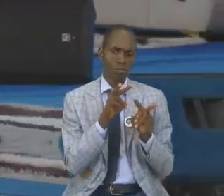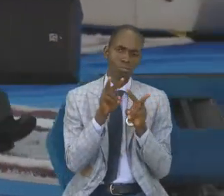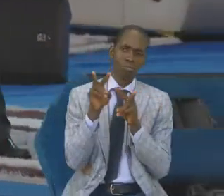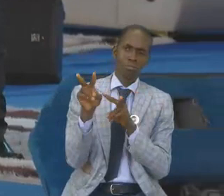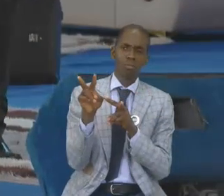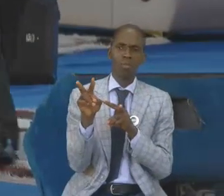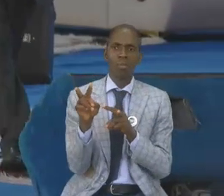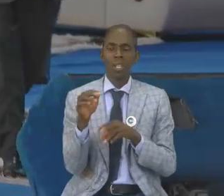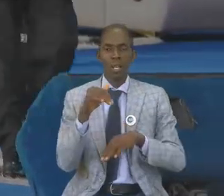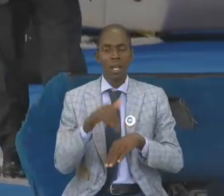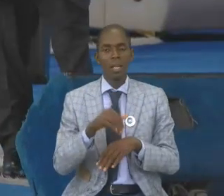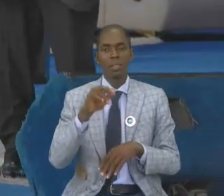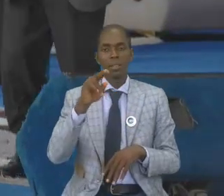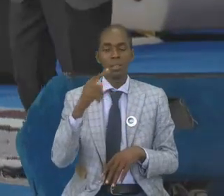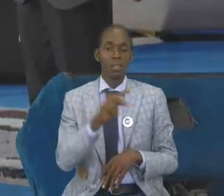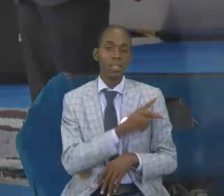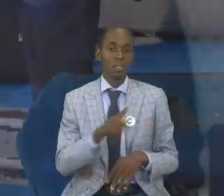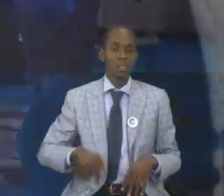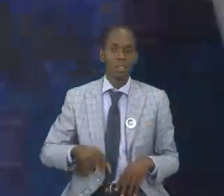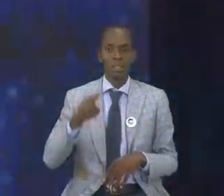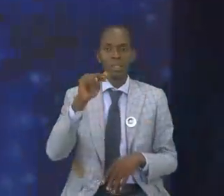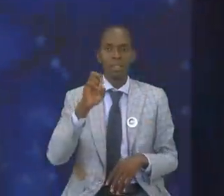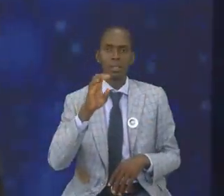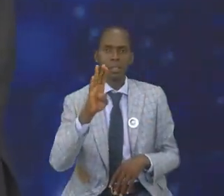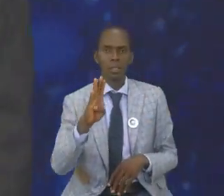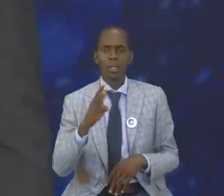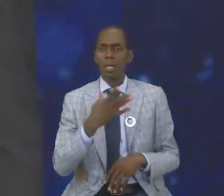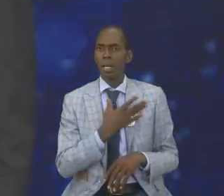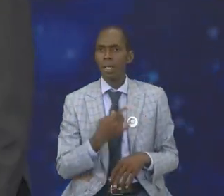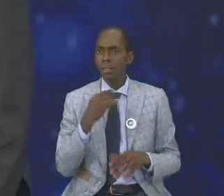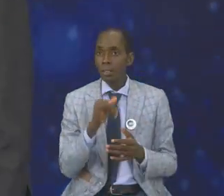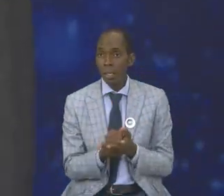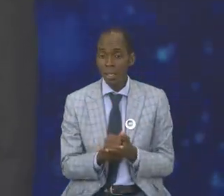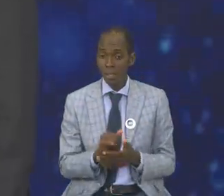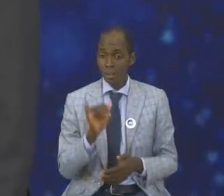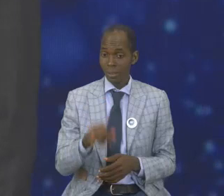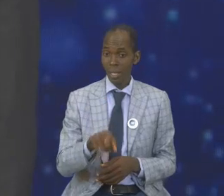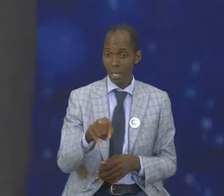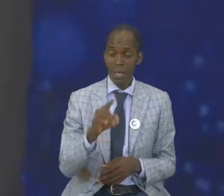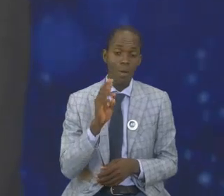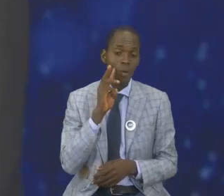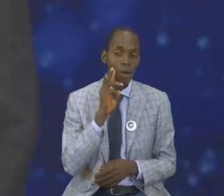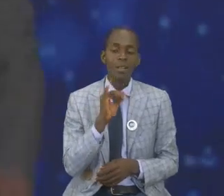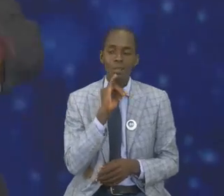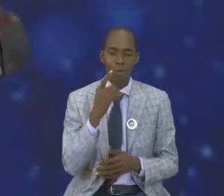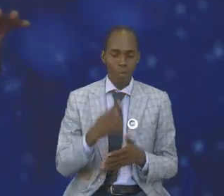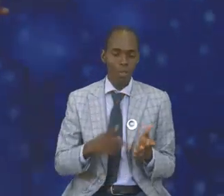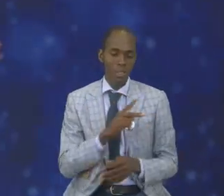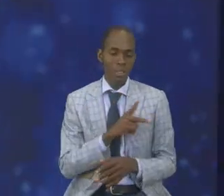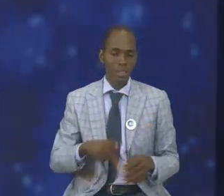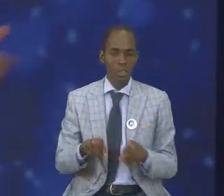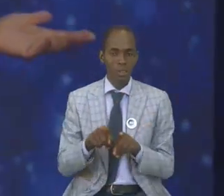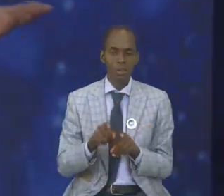they looked at Nebuchadnezzar, and they said, you know, Arioch said, that's the wine the king drinks. And aren't